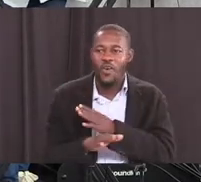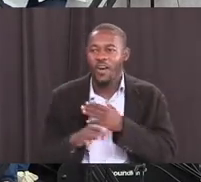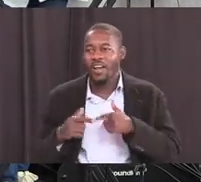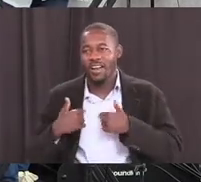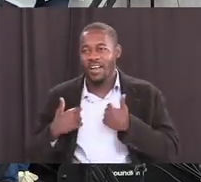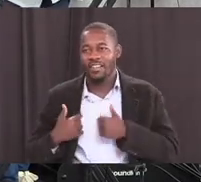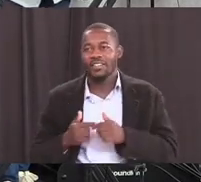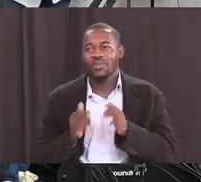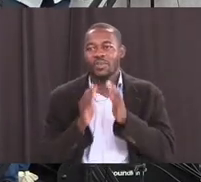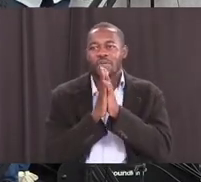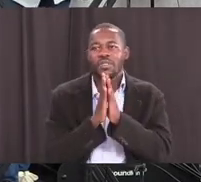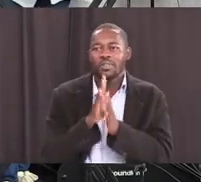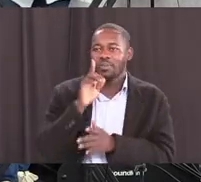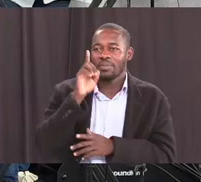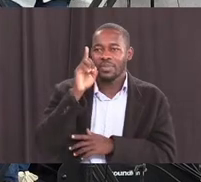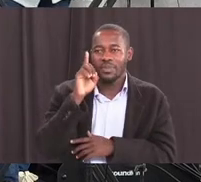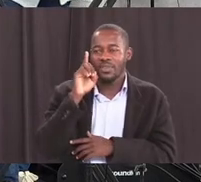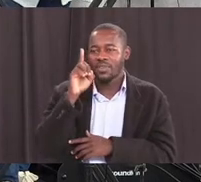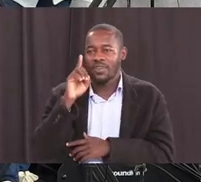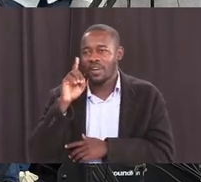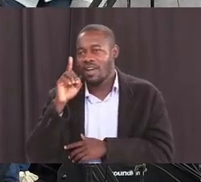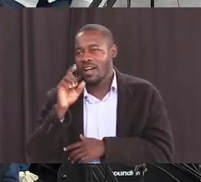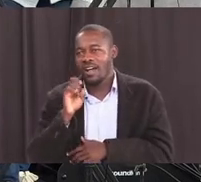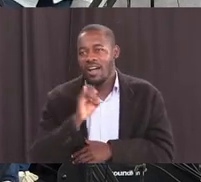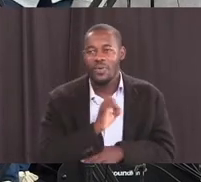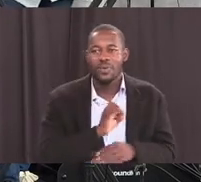heart. I worship you.